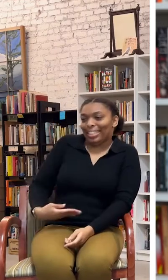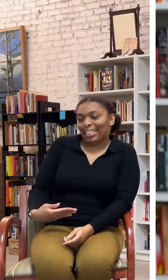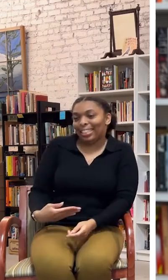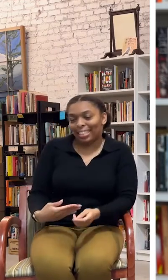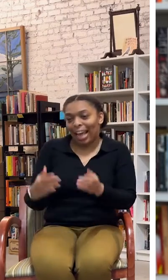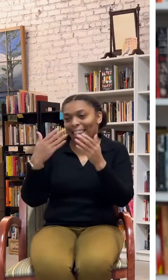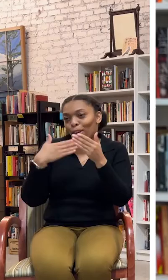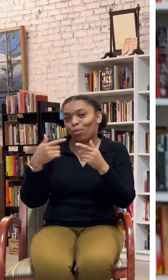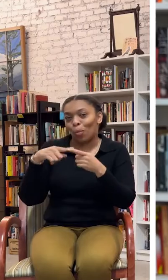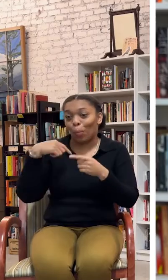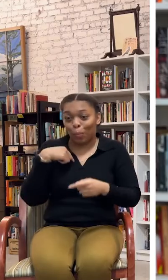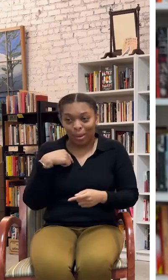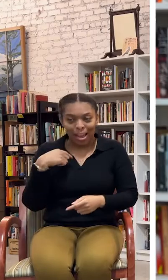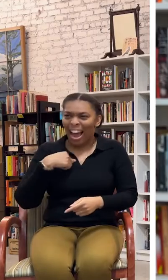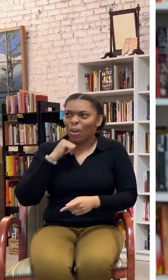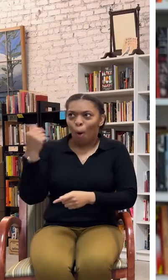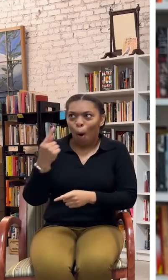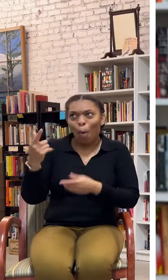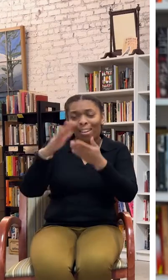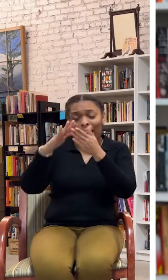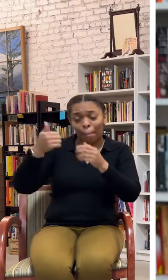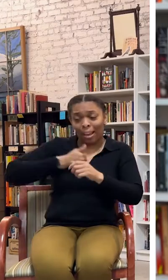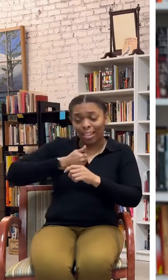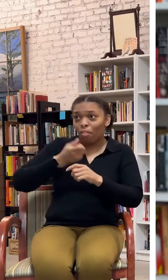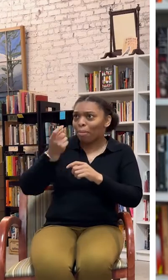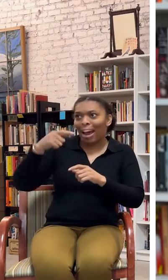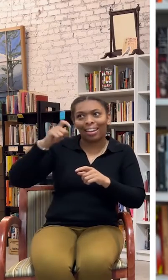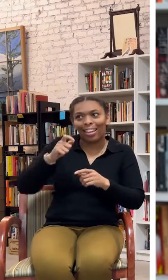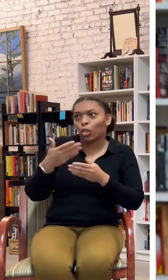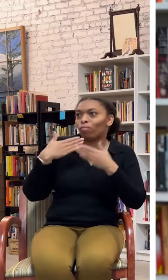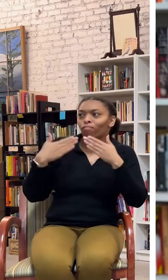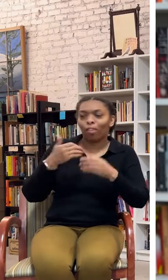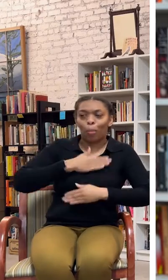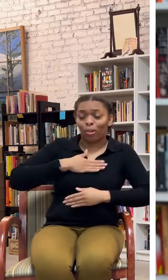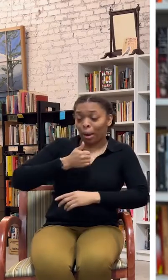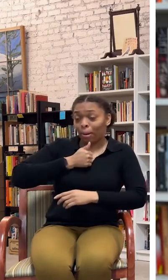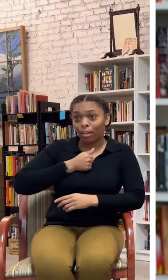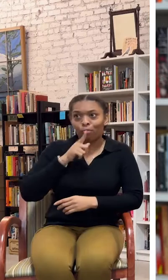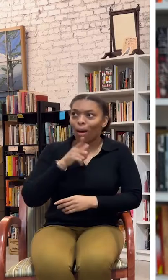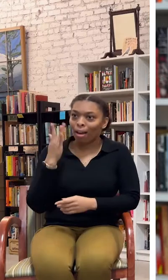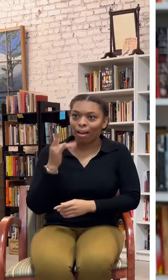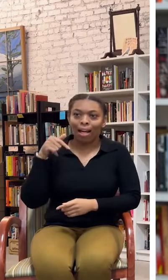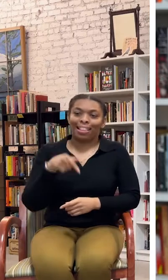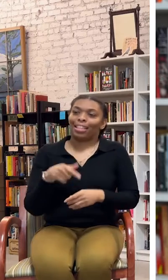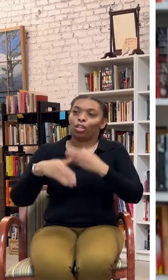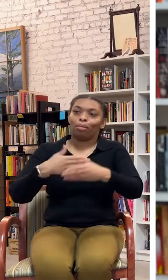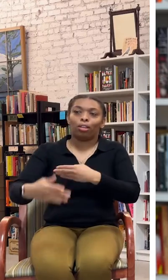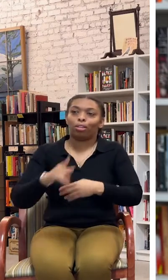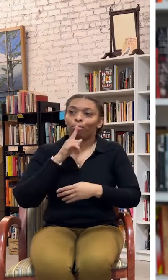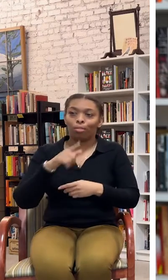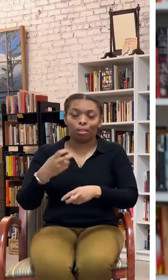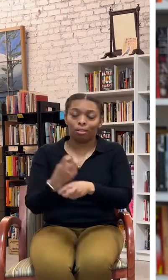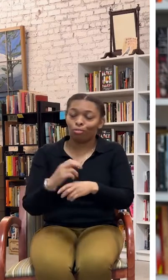me. I don't always do that, but I'm in a place where I need to shout myself out. This was really hard, y'all. Definitely